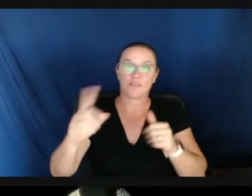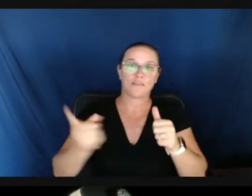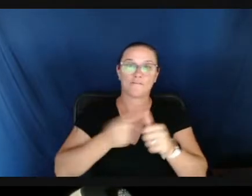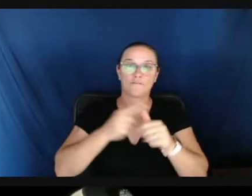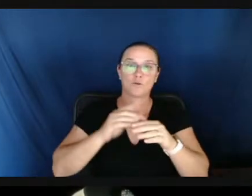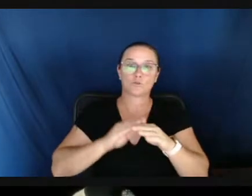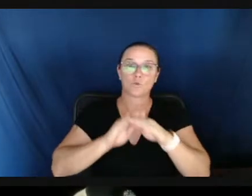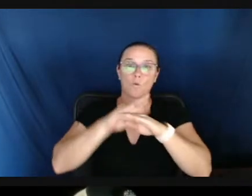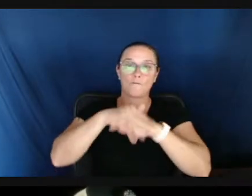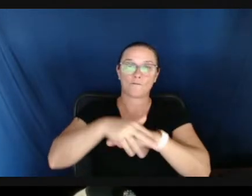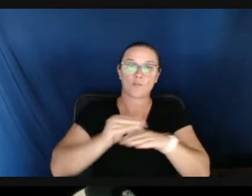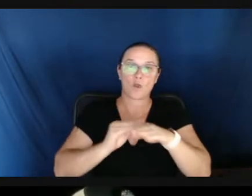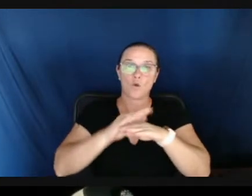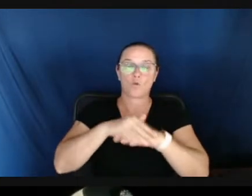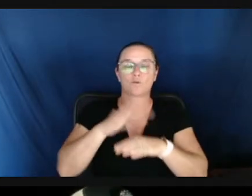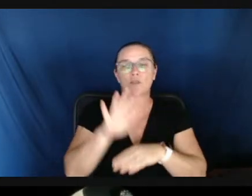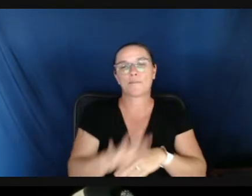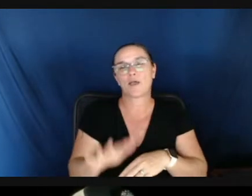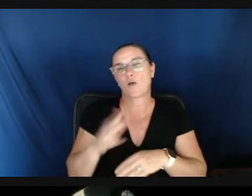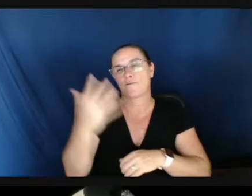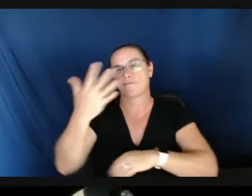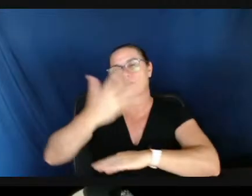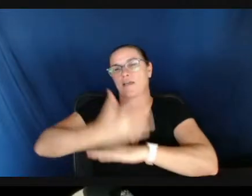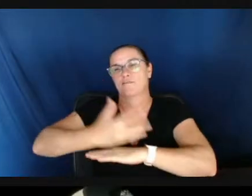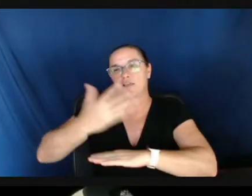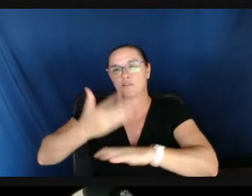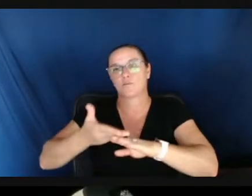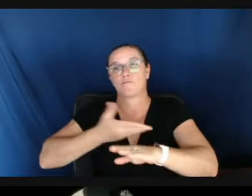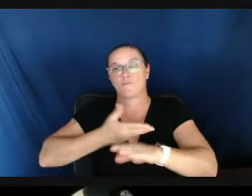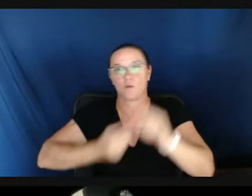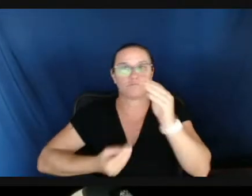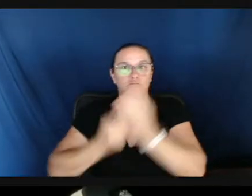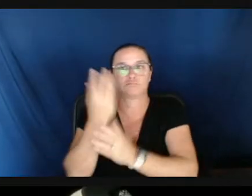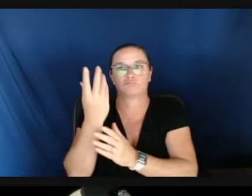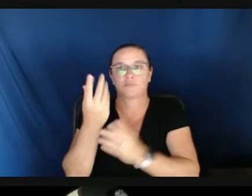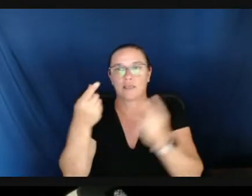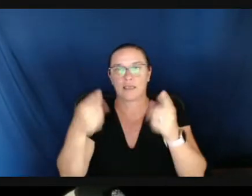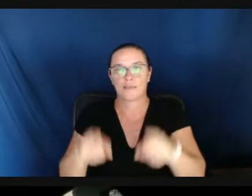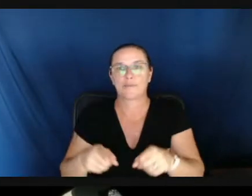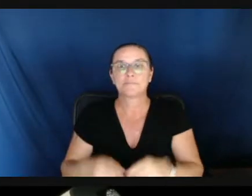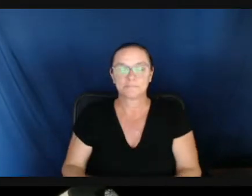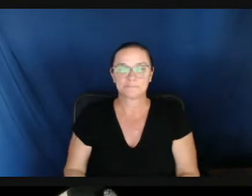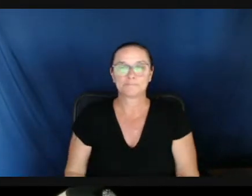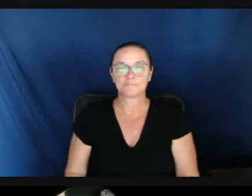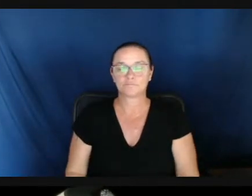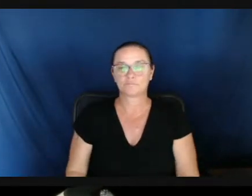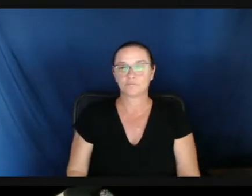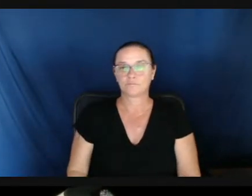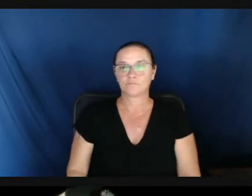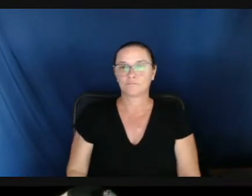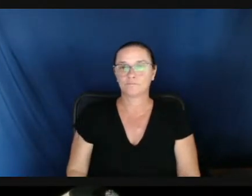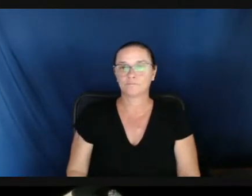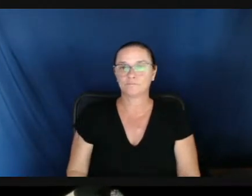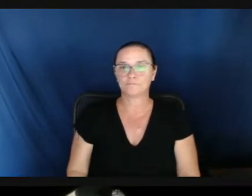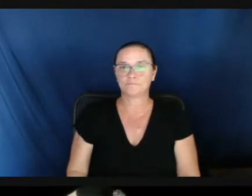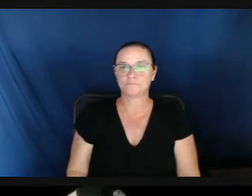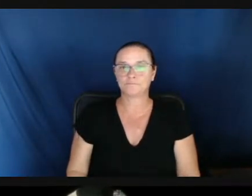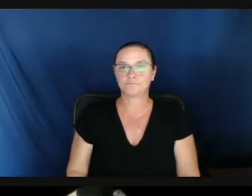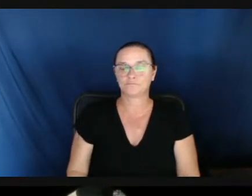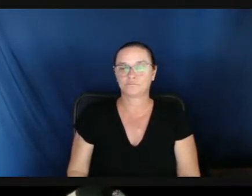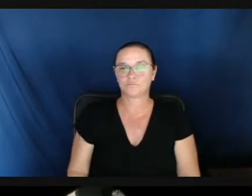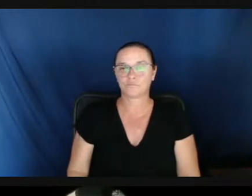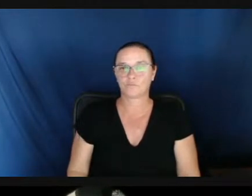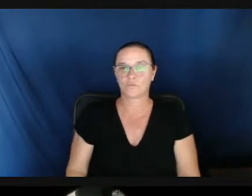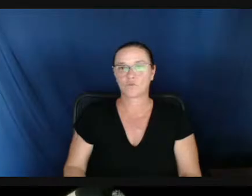about 5 days, a little more than 5 days before the onset of the main fountaining phase there. And so that was the 22nd. It was somewhere right